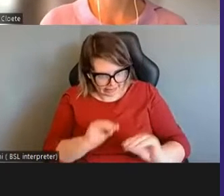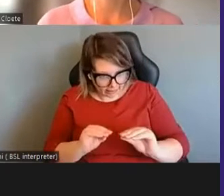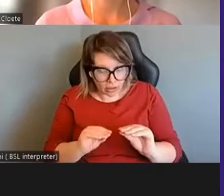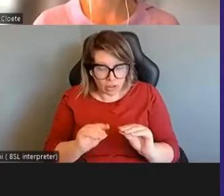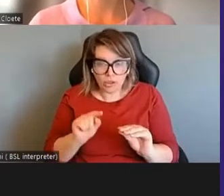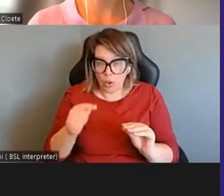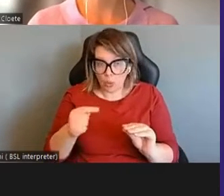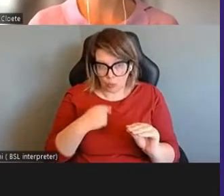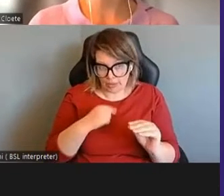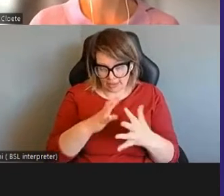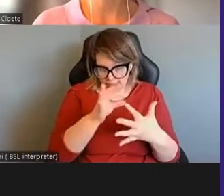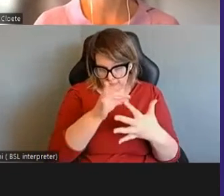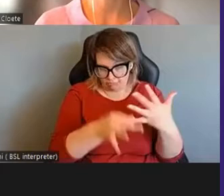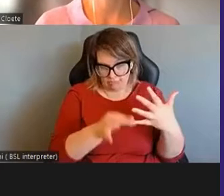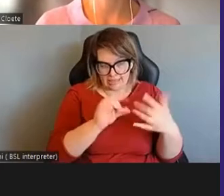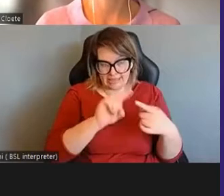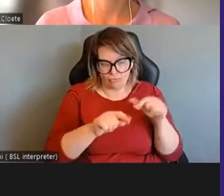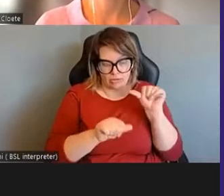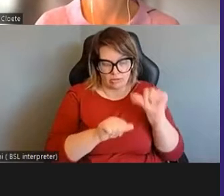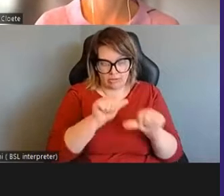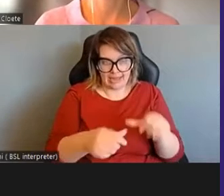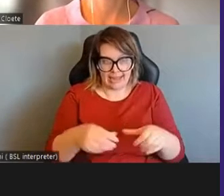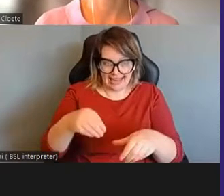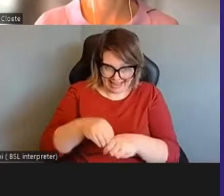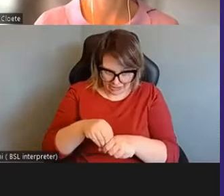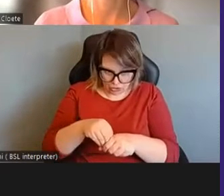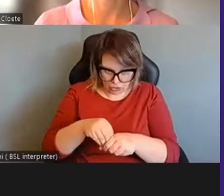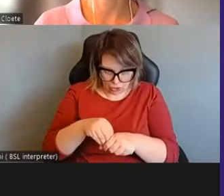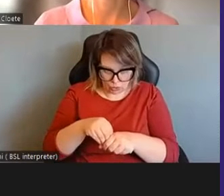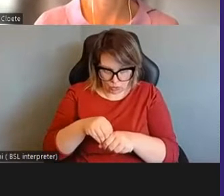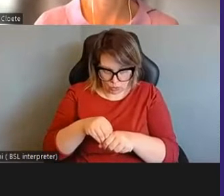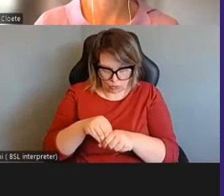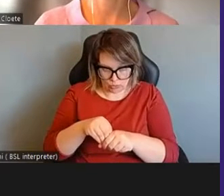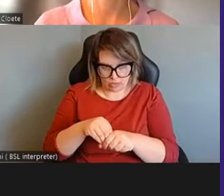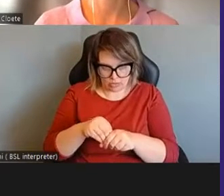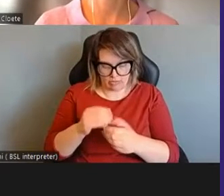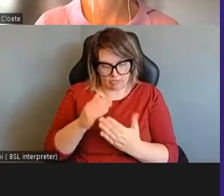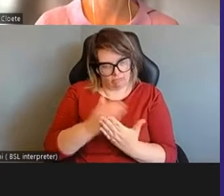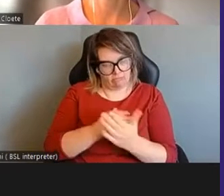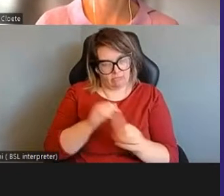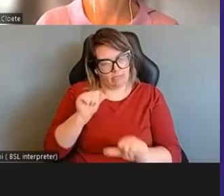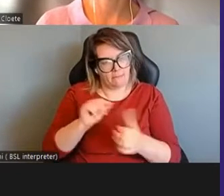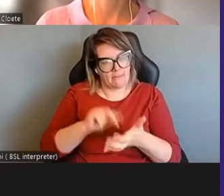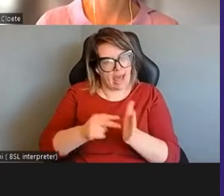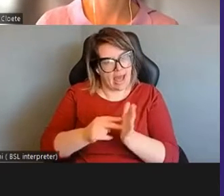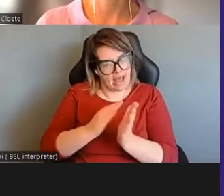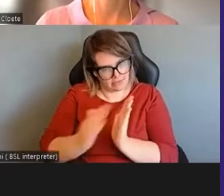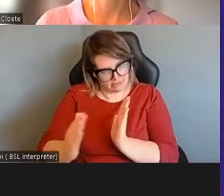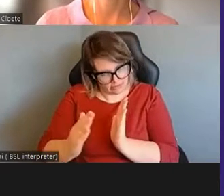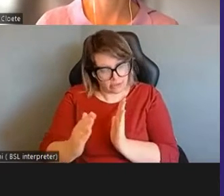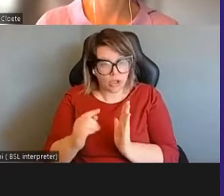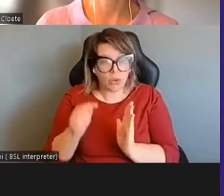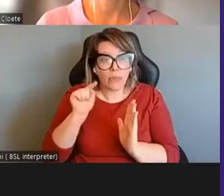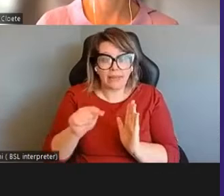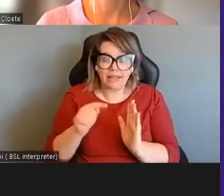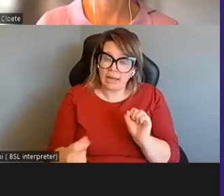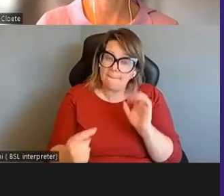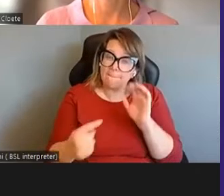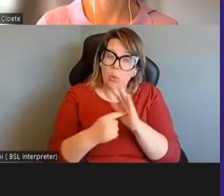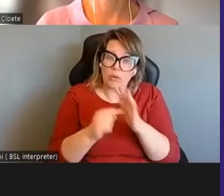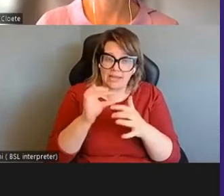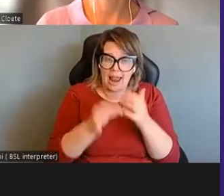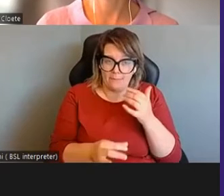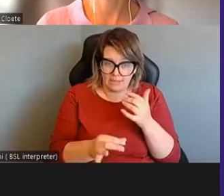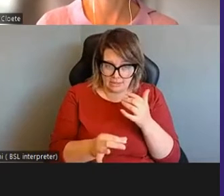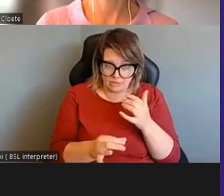elements or blocks into the work. These are the crucial elements that need to be included, and these are the ones we